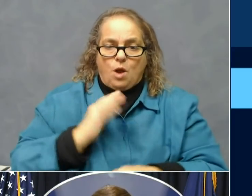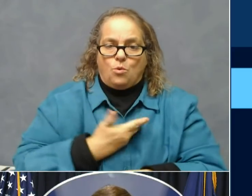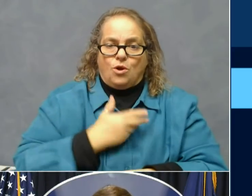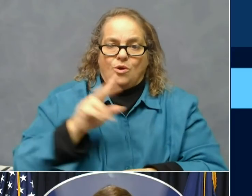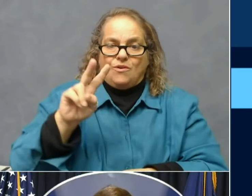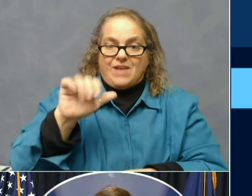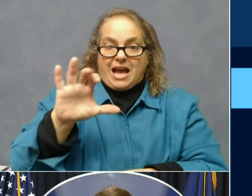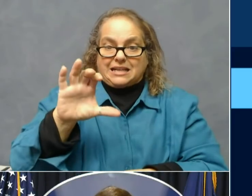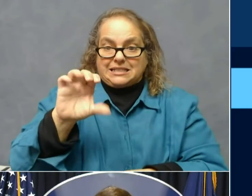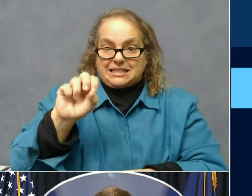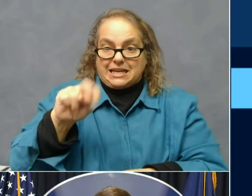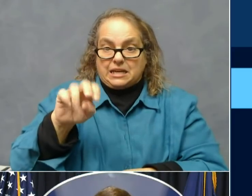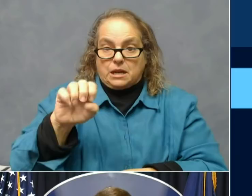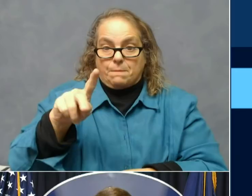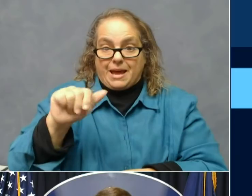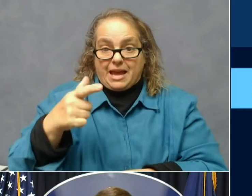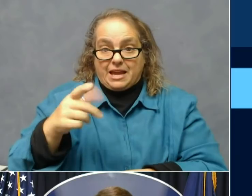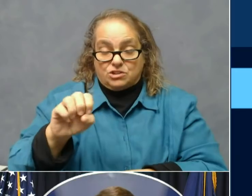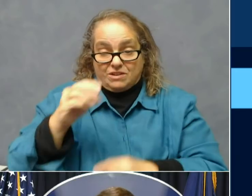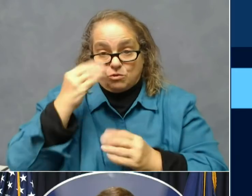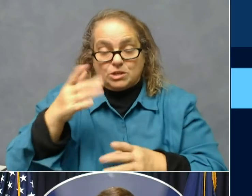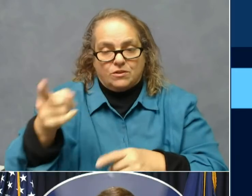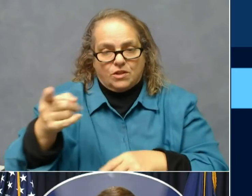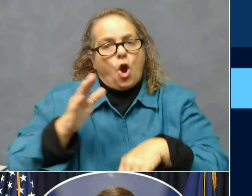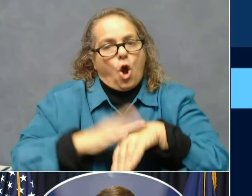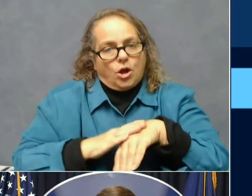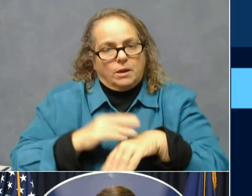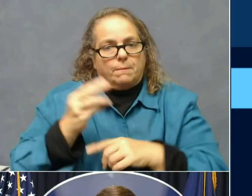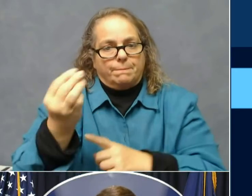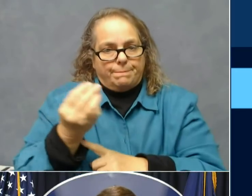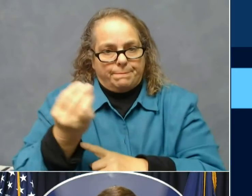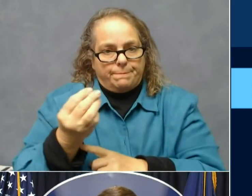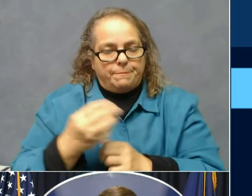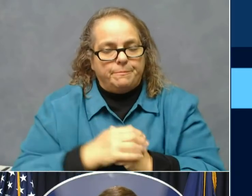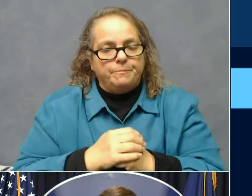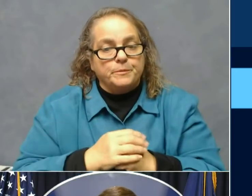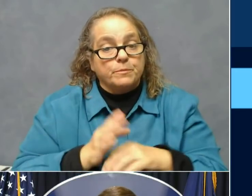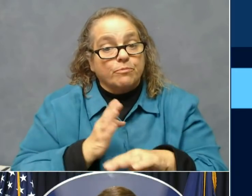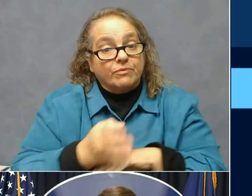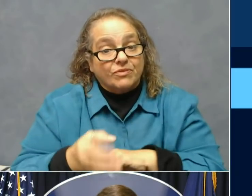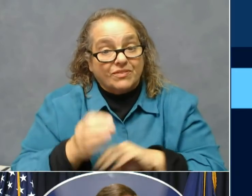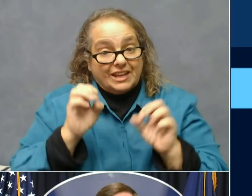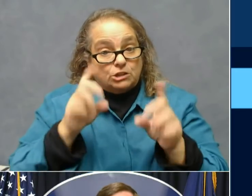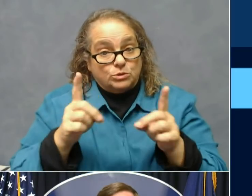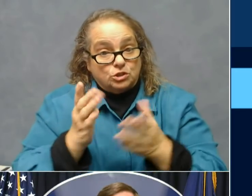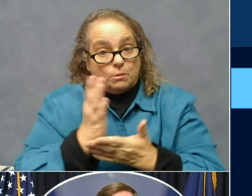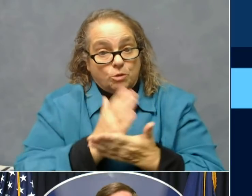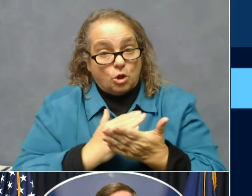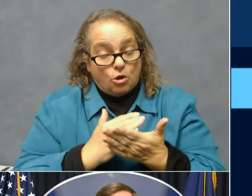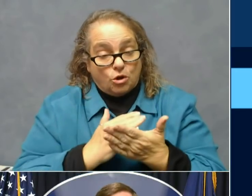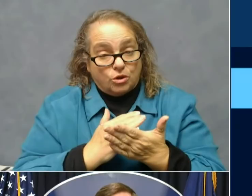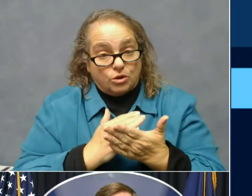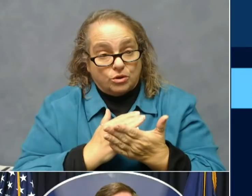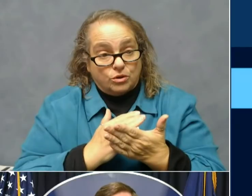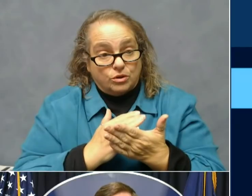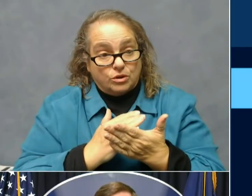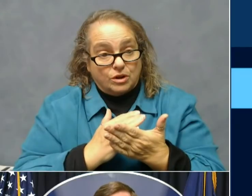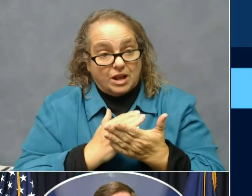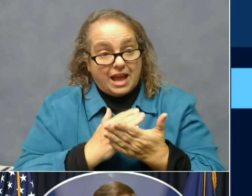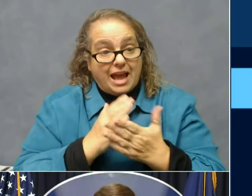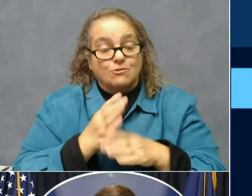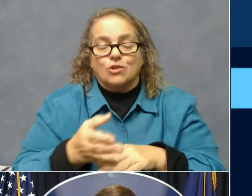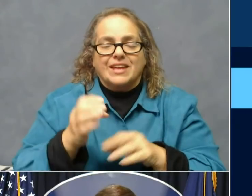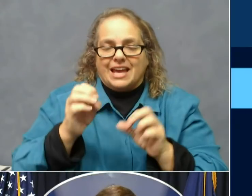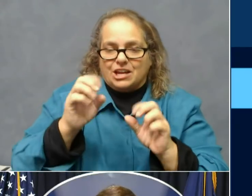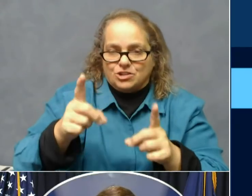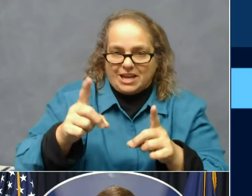on Monday. After the education portion after the education phase of the